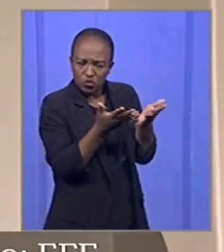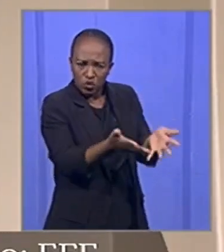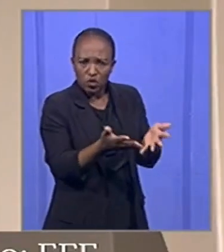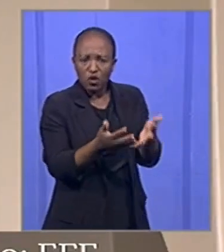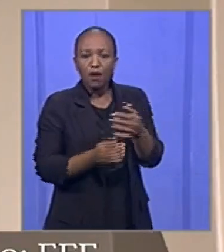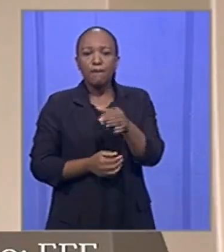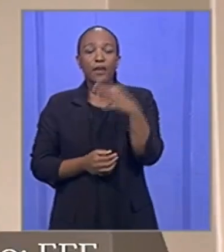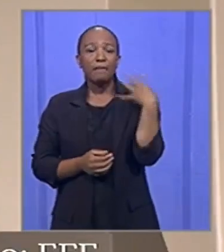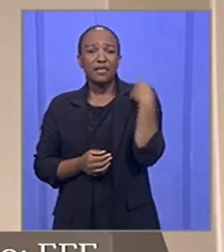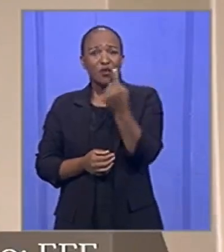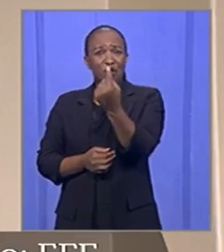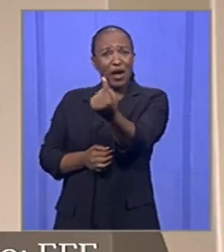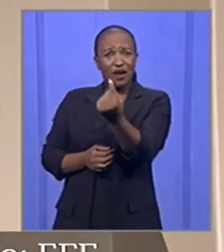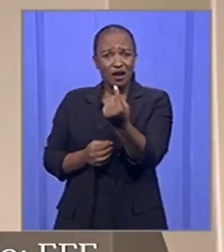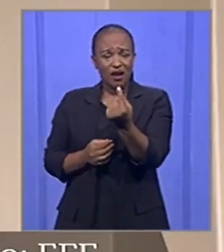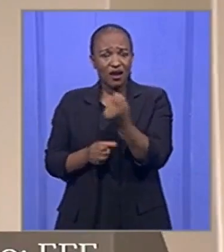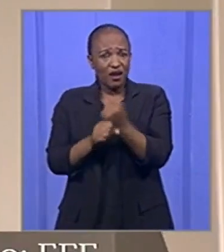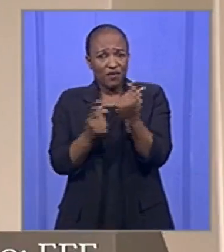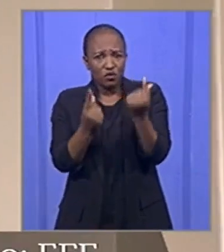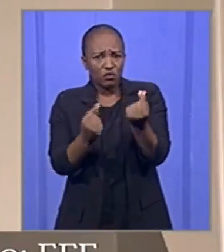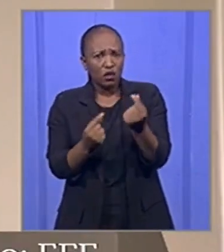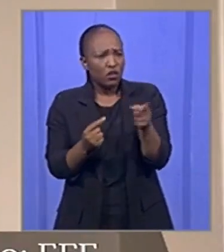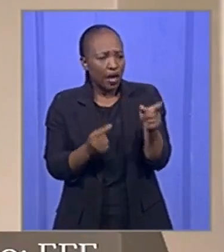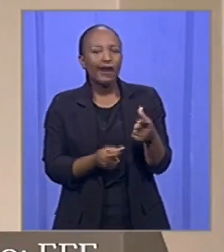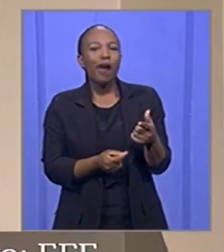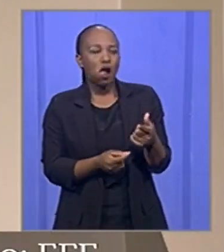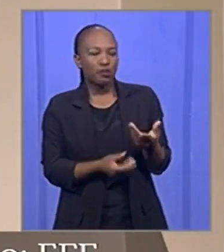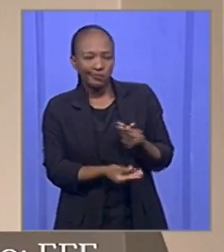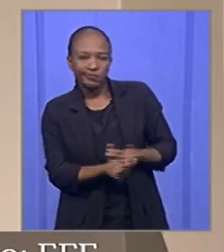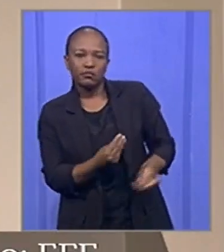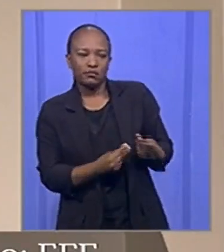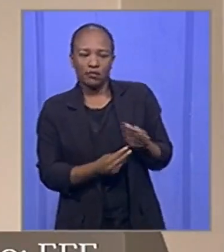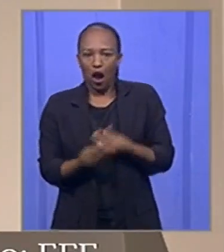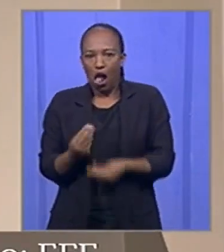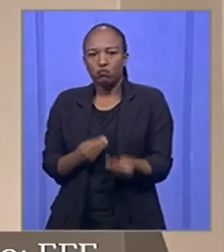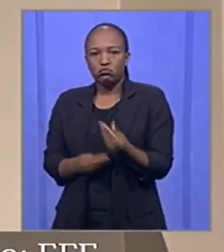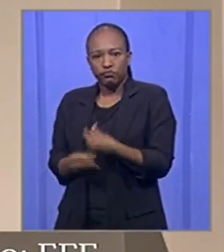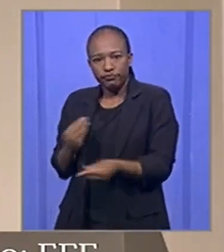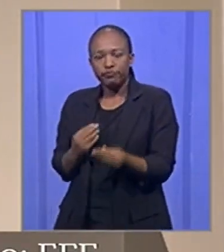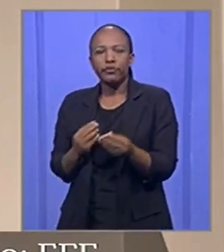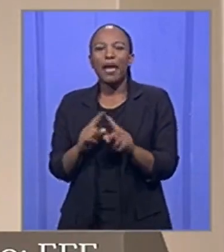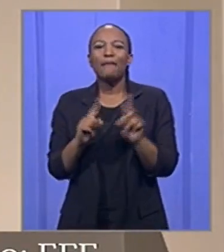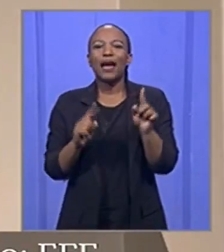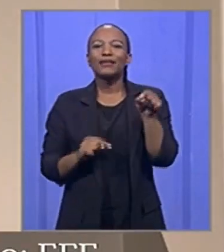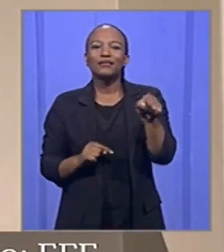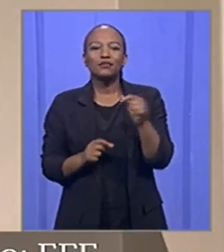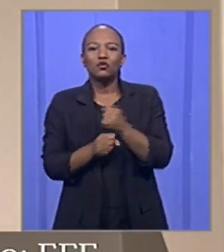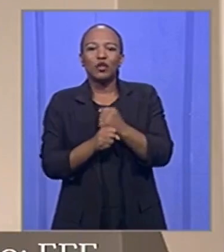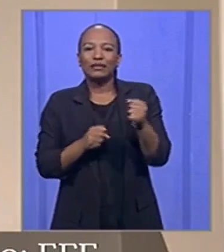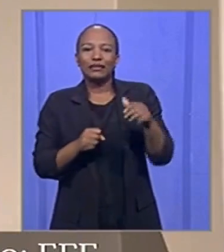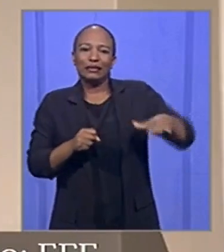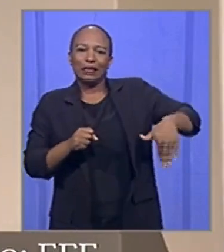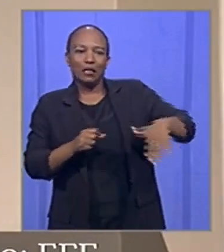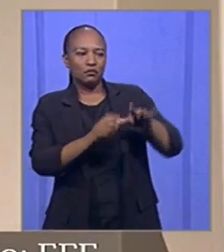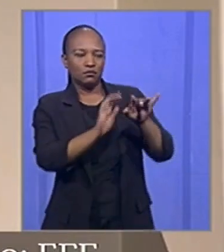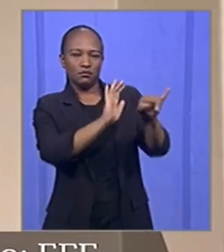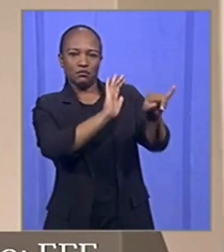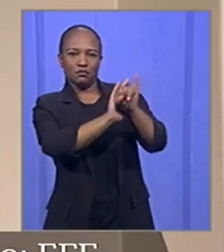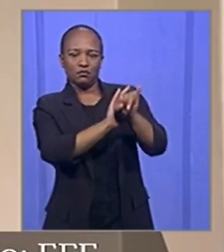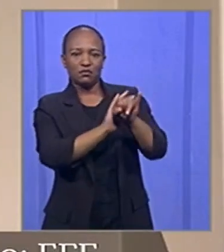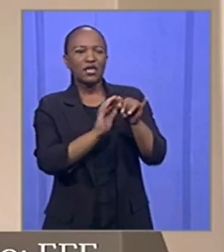single minister of the ANC who is not collecting bribes from these people. It's just that they have not yet been uncovered. That is their